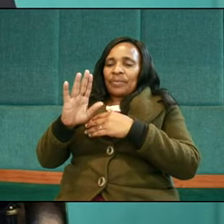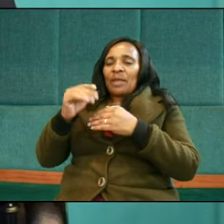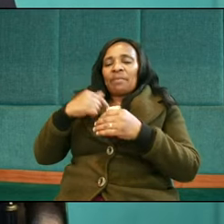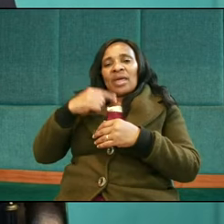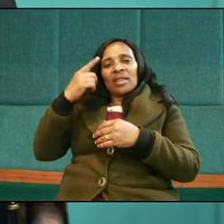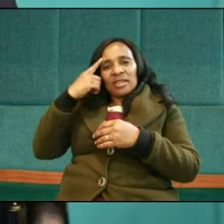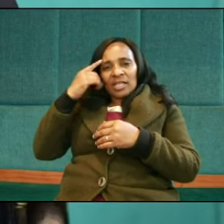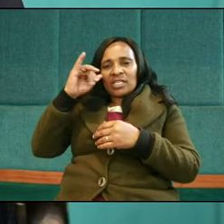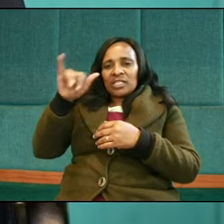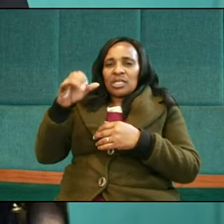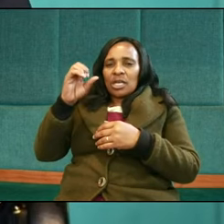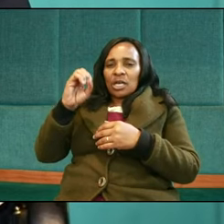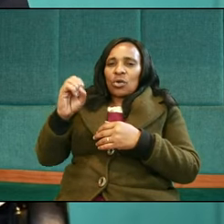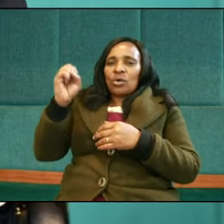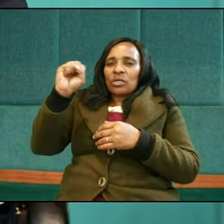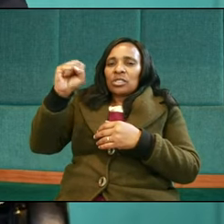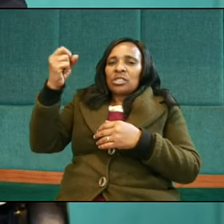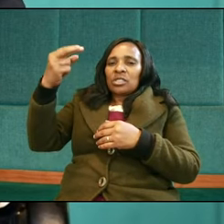Jehoshaphat